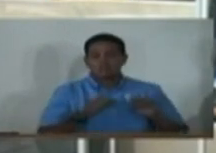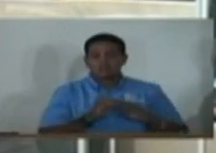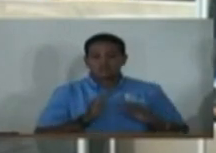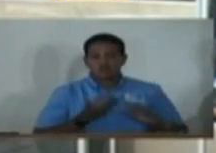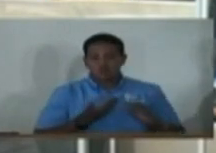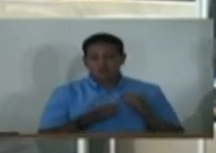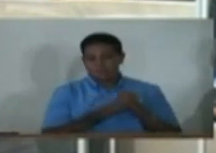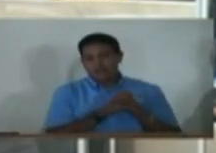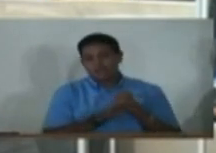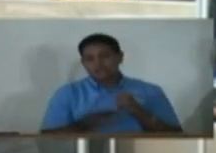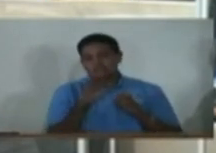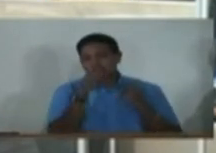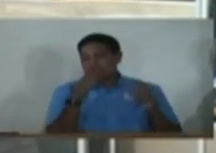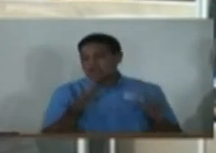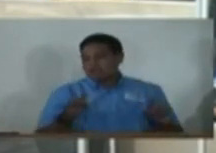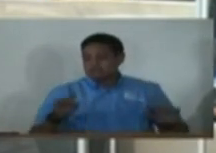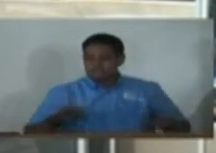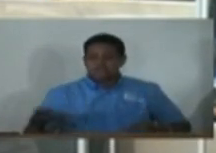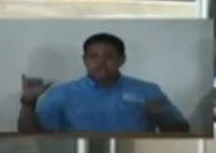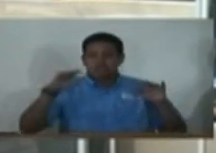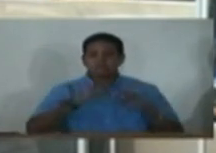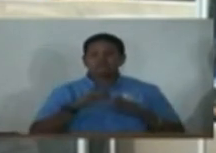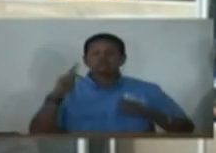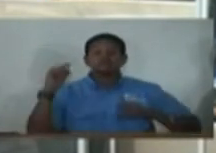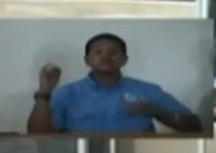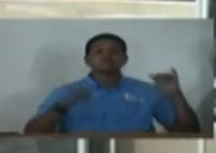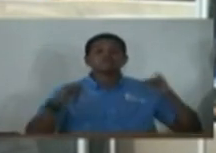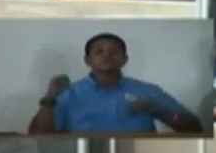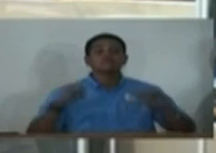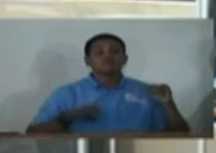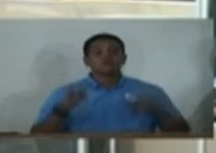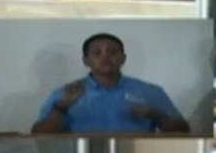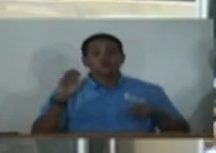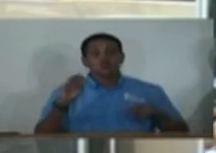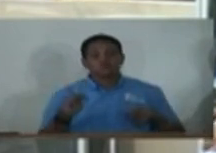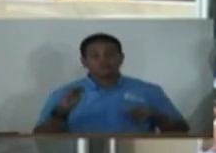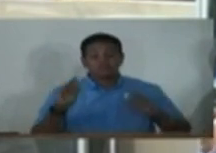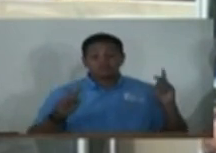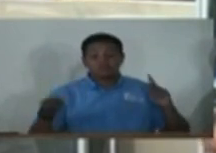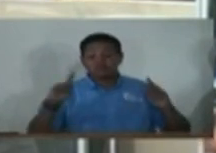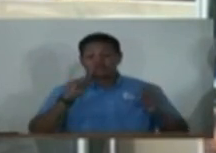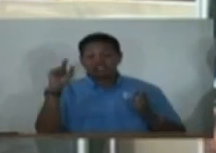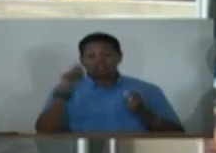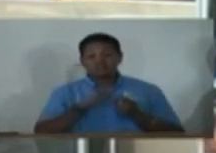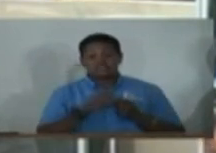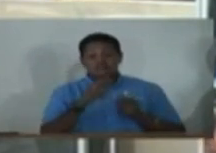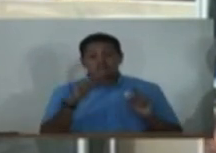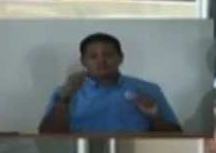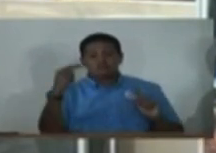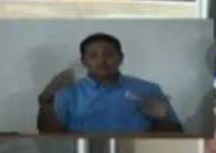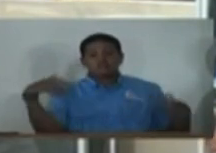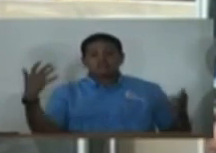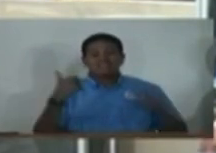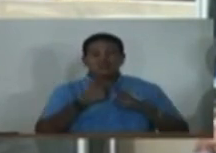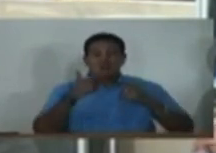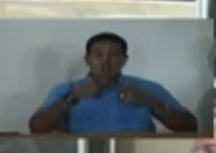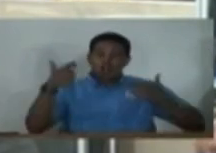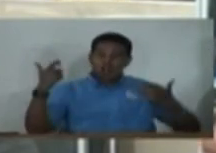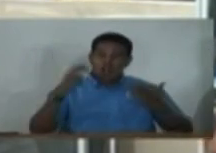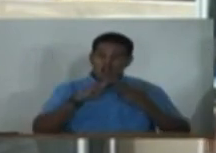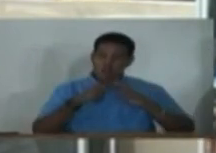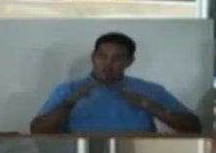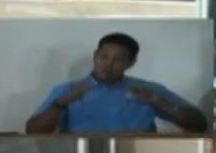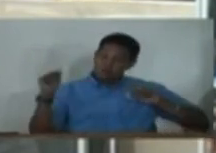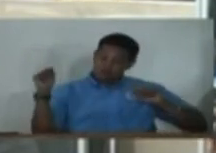market. This is in our tourism market in particular. This is particularly so in the context of large numbers of persons